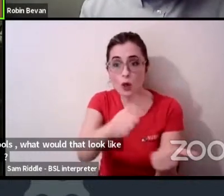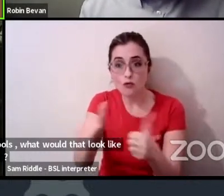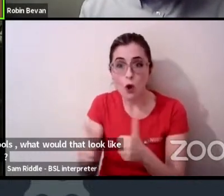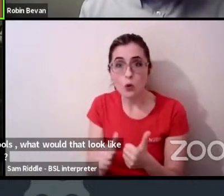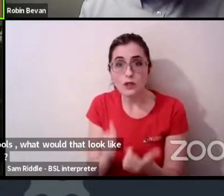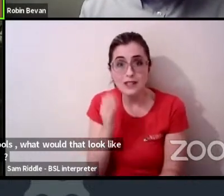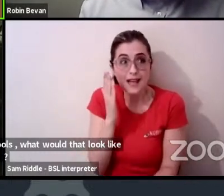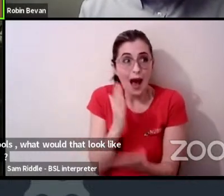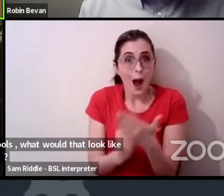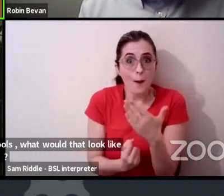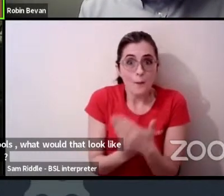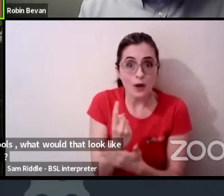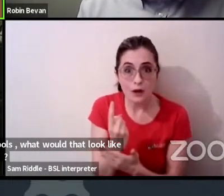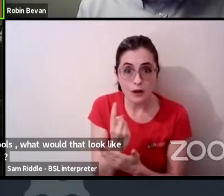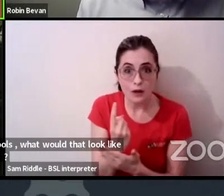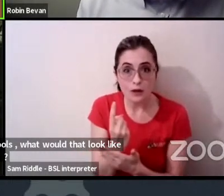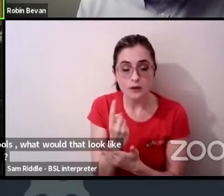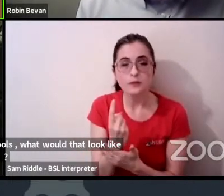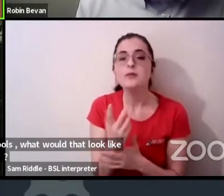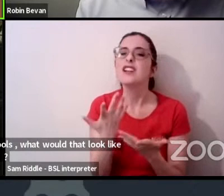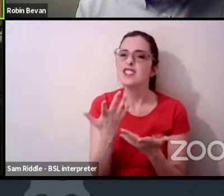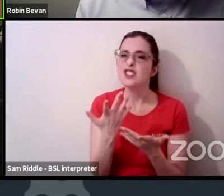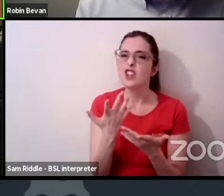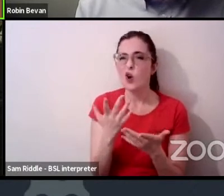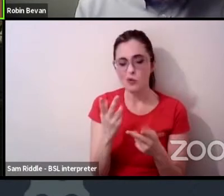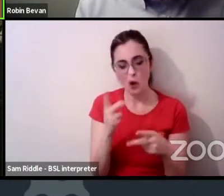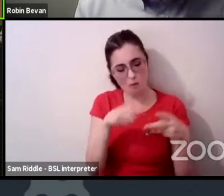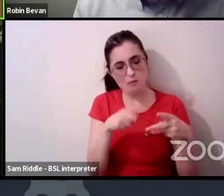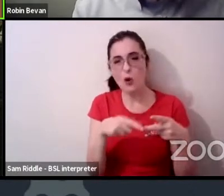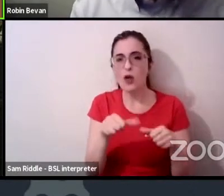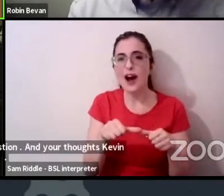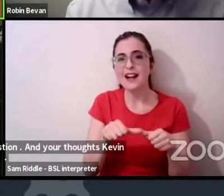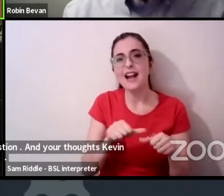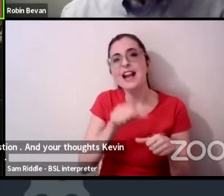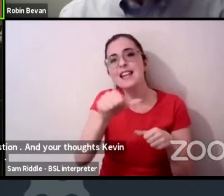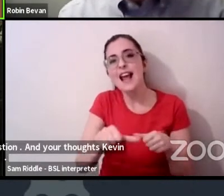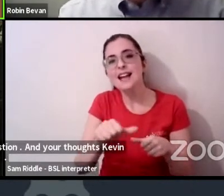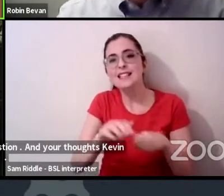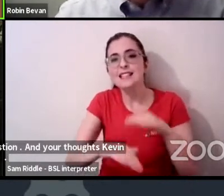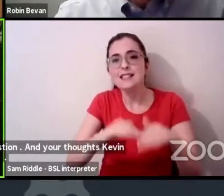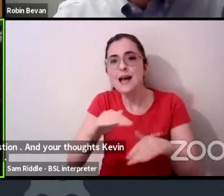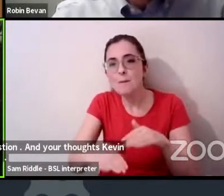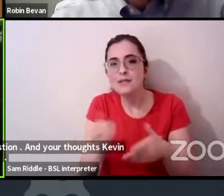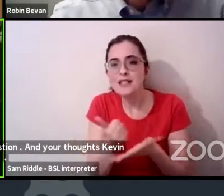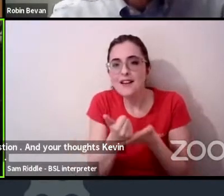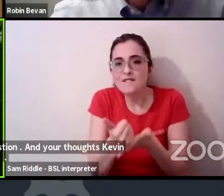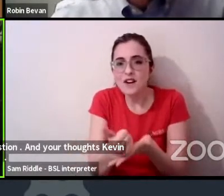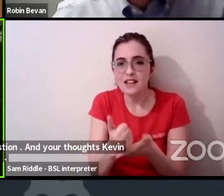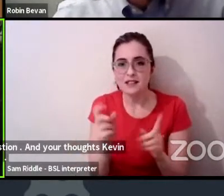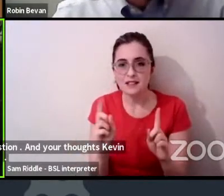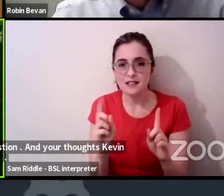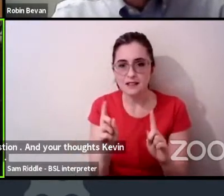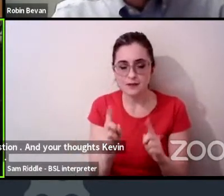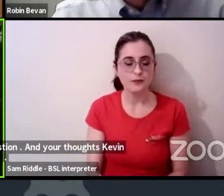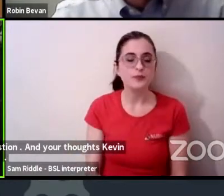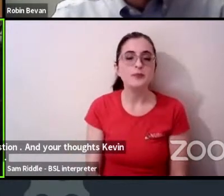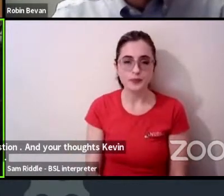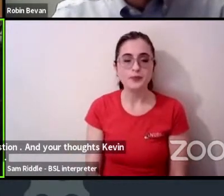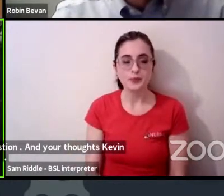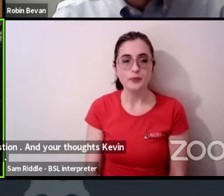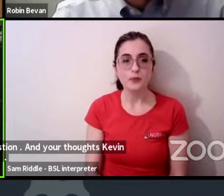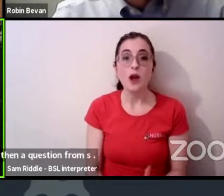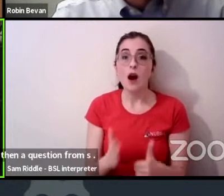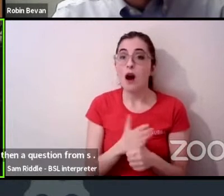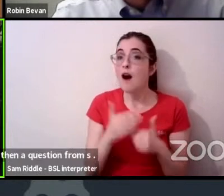just straightforward next steps advice on those two themes, please, Kevin. Thank you, Robin. A phased return in a primary school